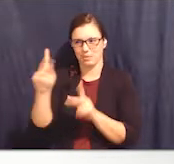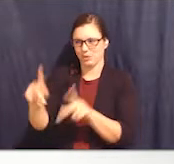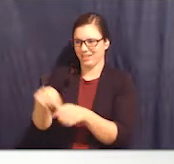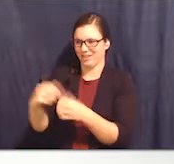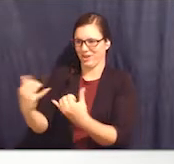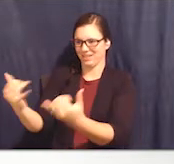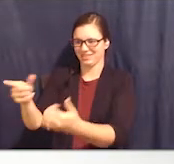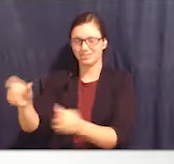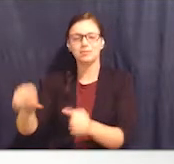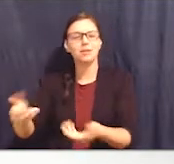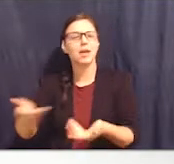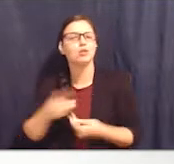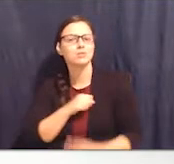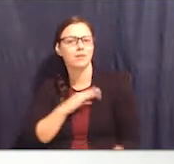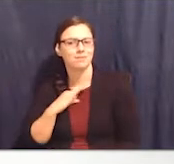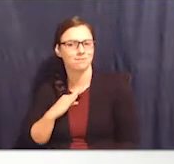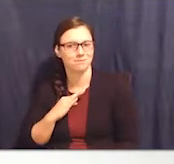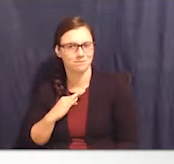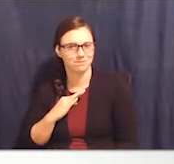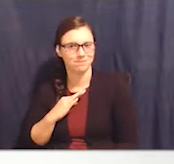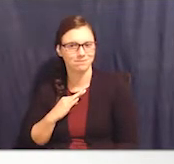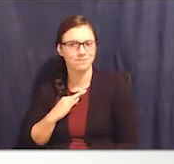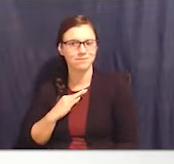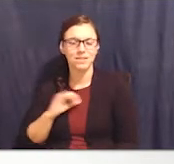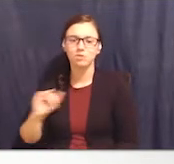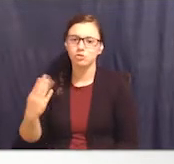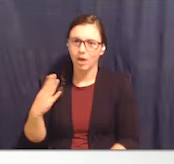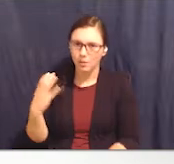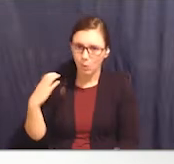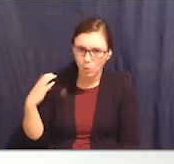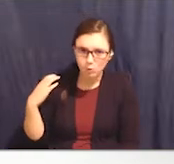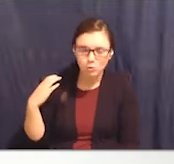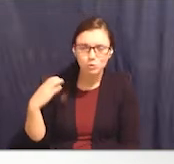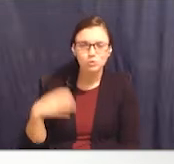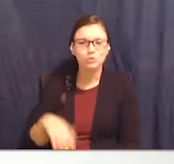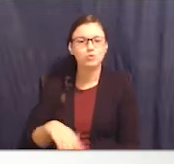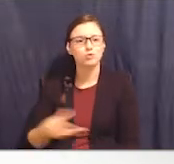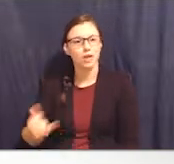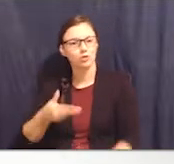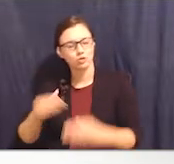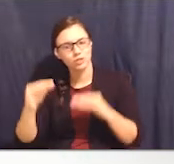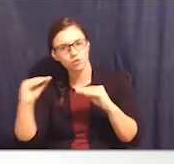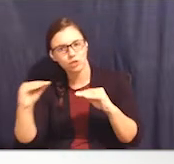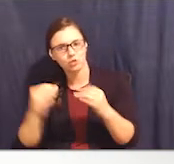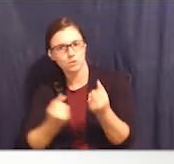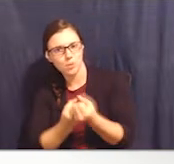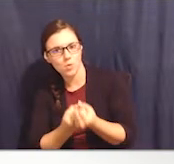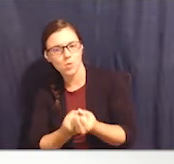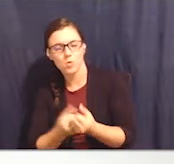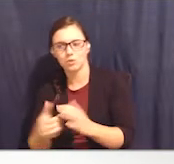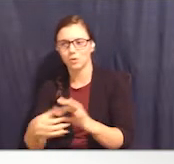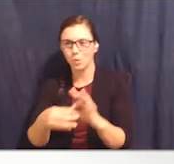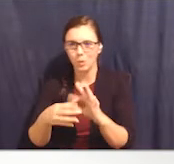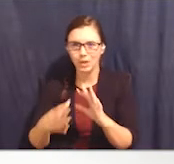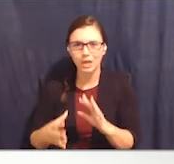programs. That statement gives you a lot of information right there. Remember, these are